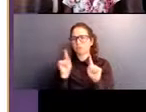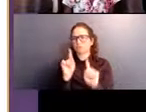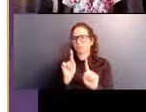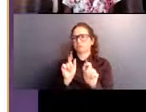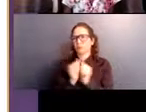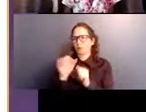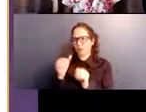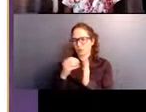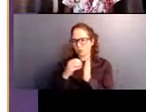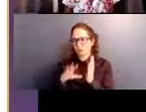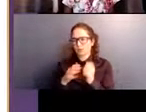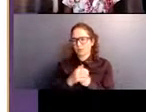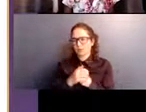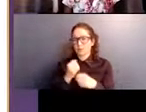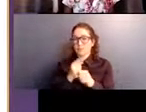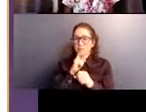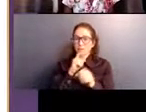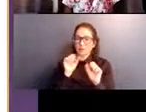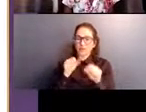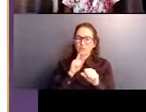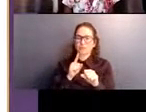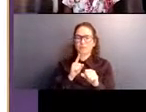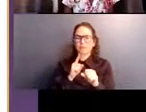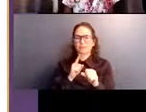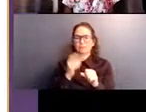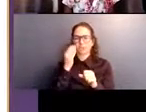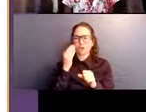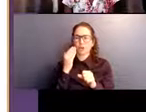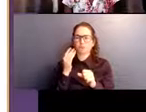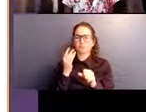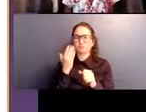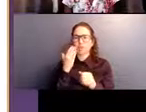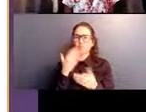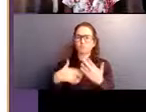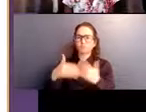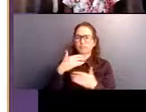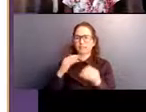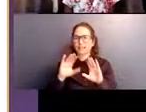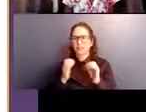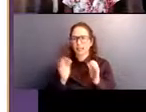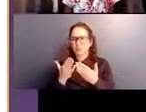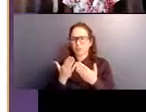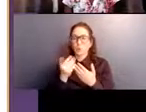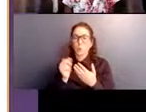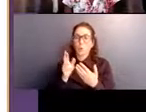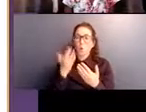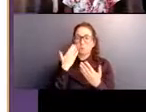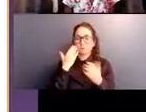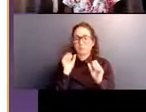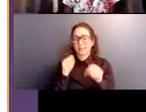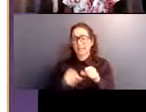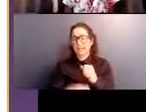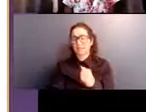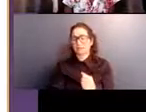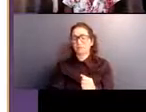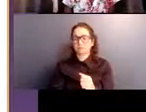student so that they can get around the classroom chairs, or they can you can better